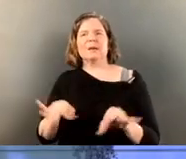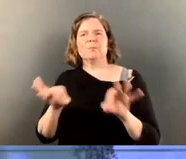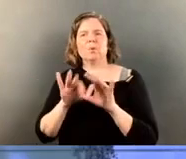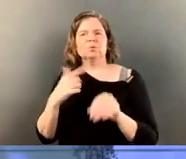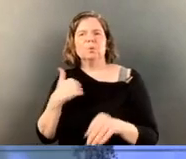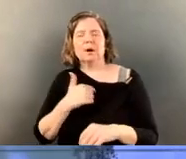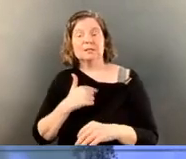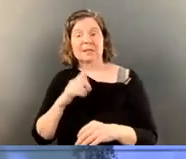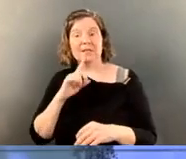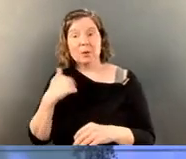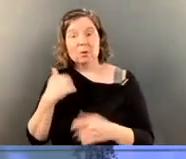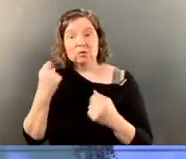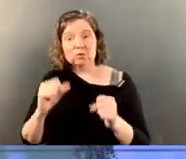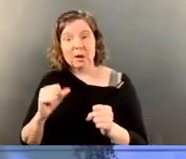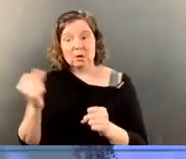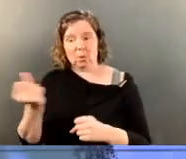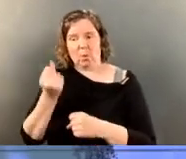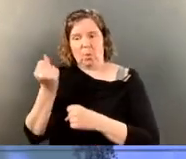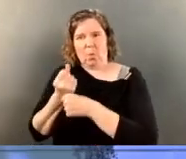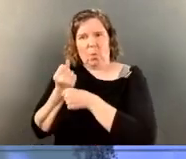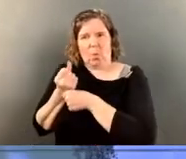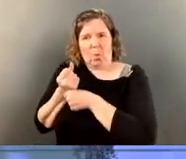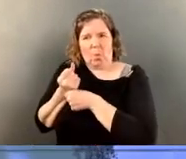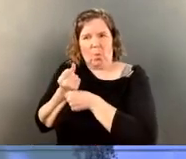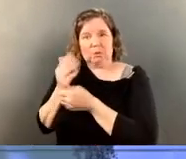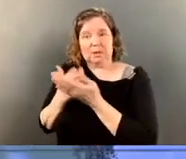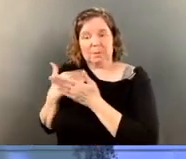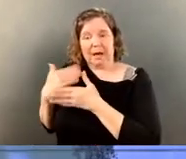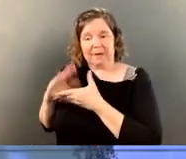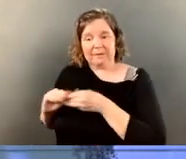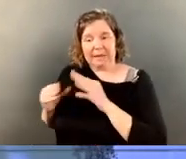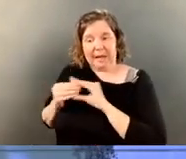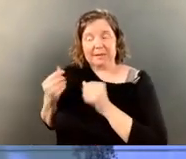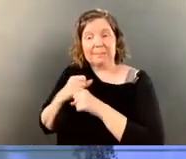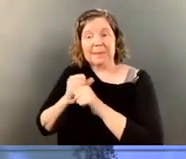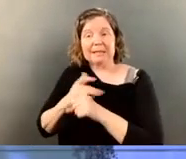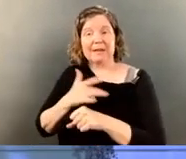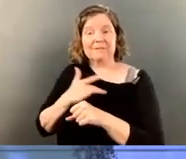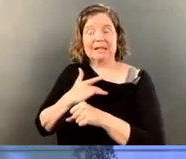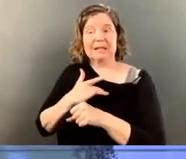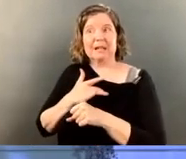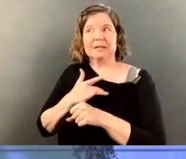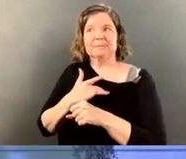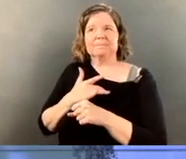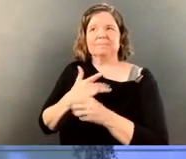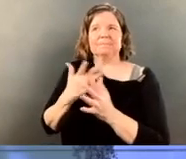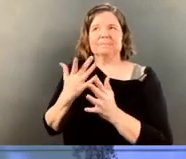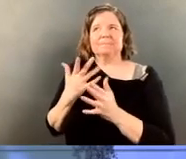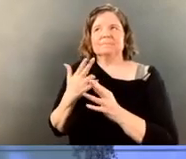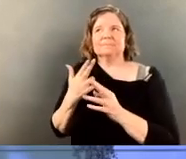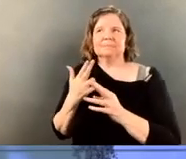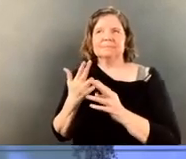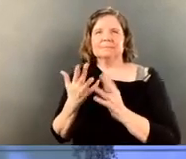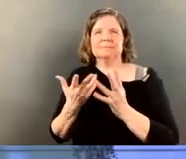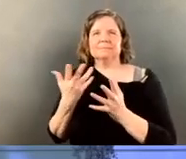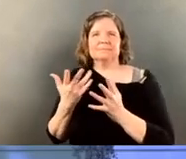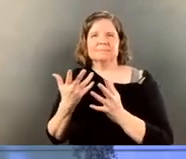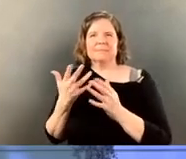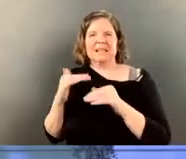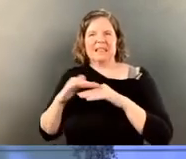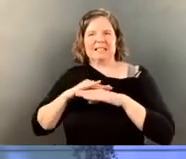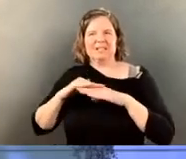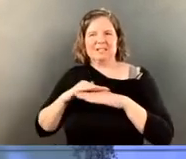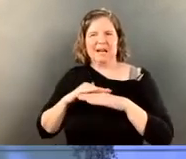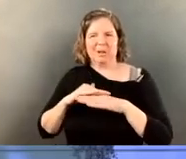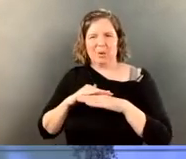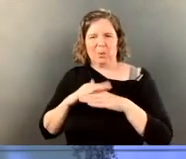to us? Is it that we're trying to hold on to some kind of legacy that makes us feel in this very shallow,